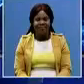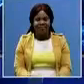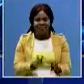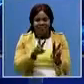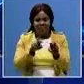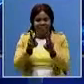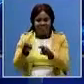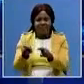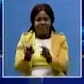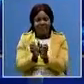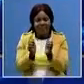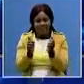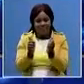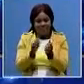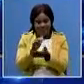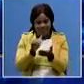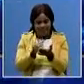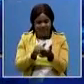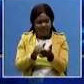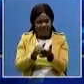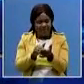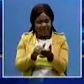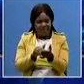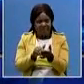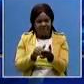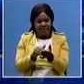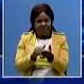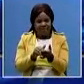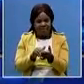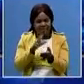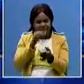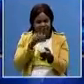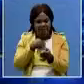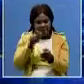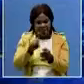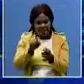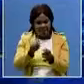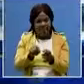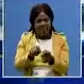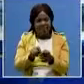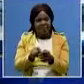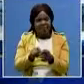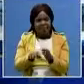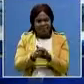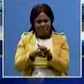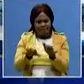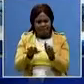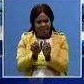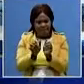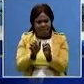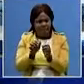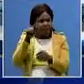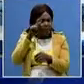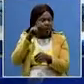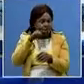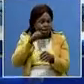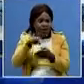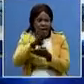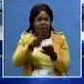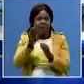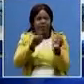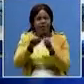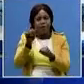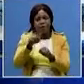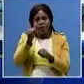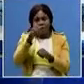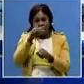Inspector General of Police Lemi Kajova says there is need to curb the surge in cases of gender-based violence and other criminal acts. Mr. Kajova